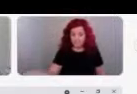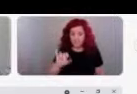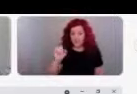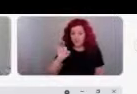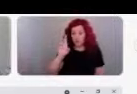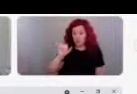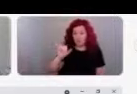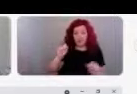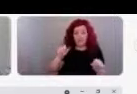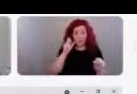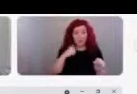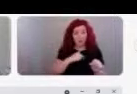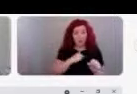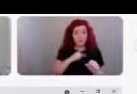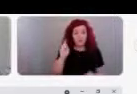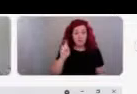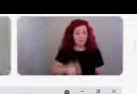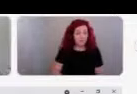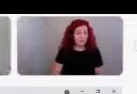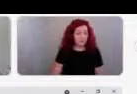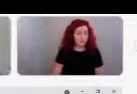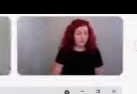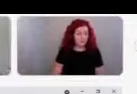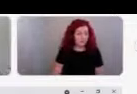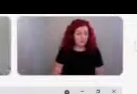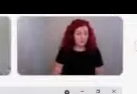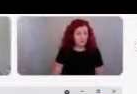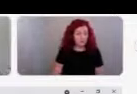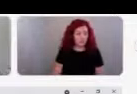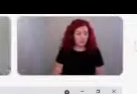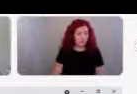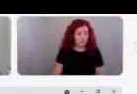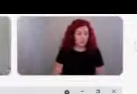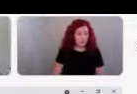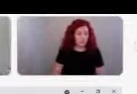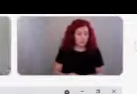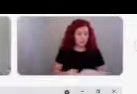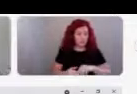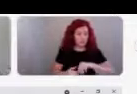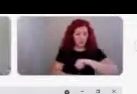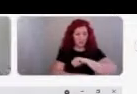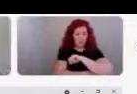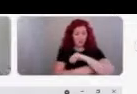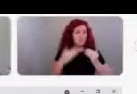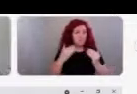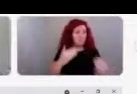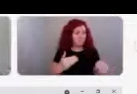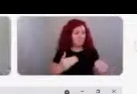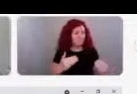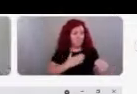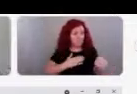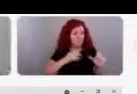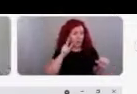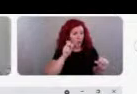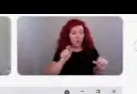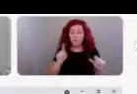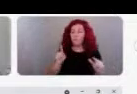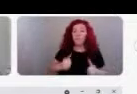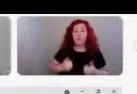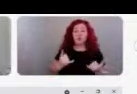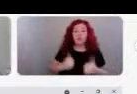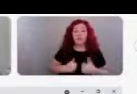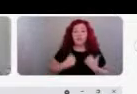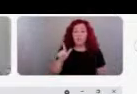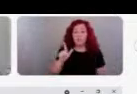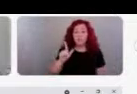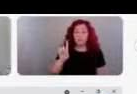jeffrey can you hear us yes can you hear me yes please proceed i currently live in ld 23